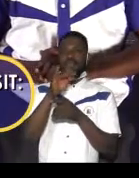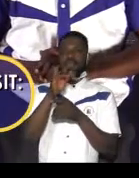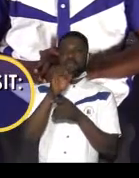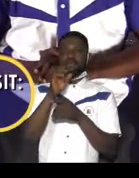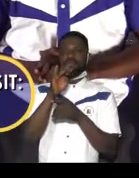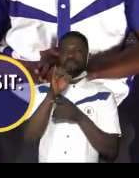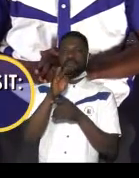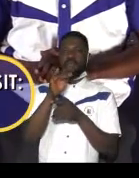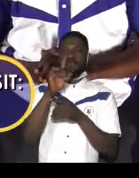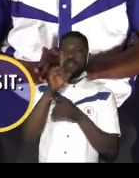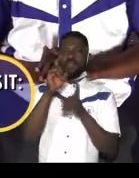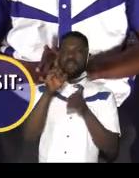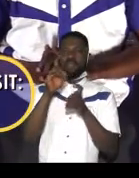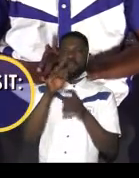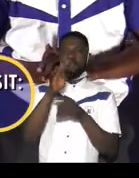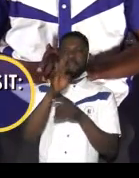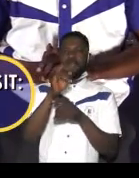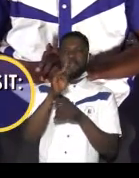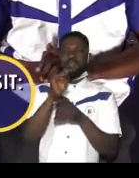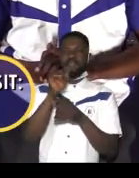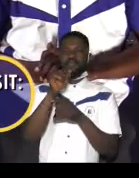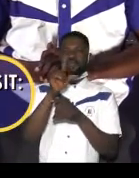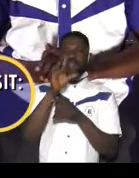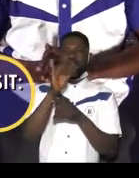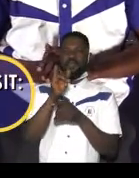bit.ly/lastwebtests. That is